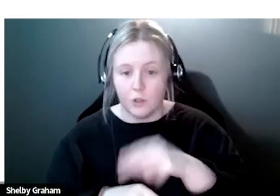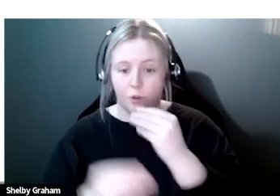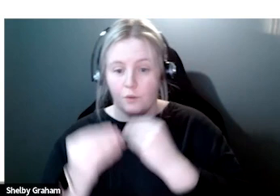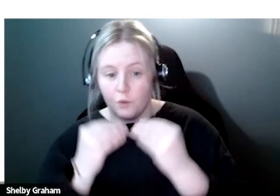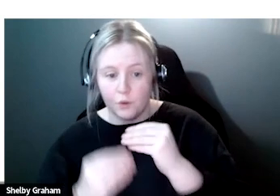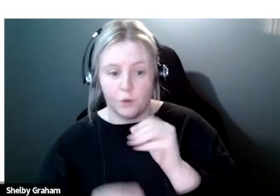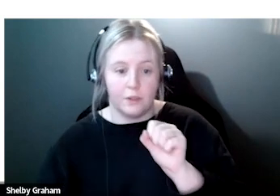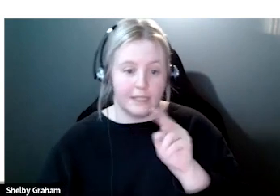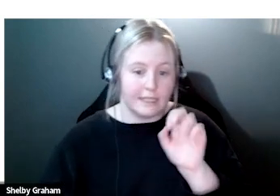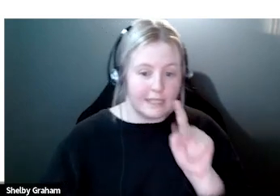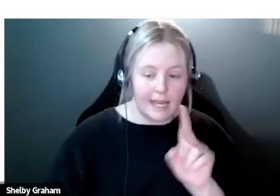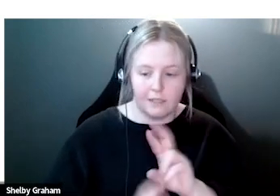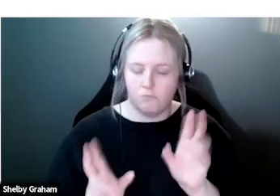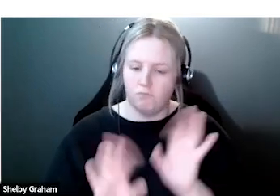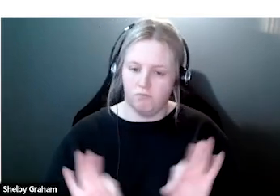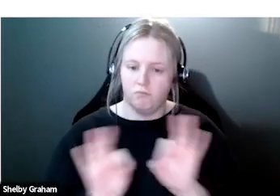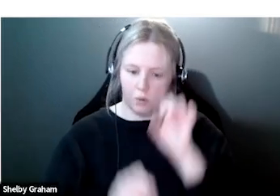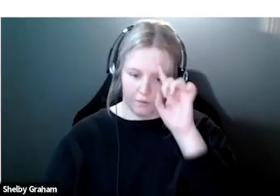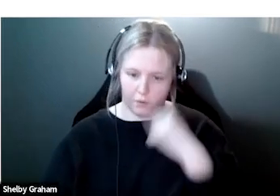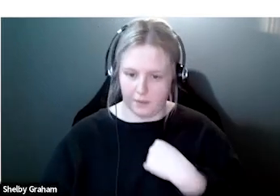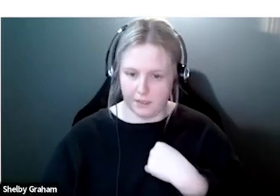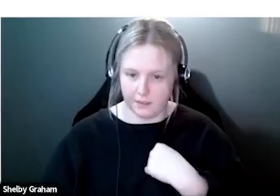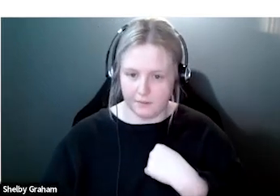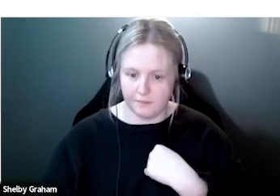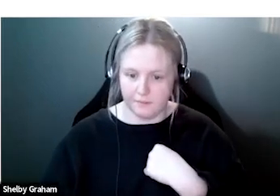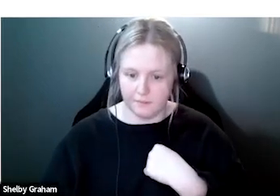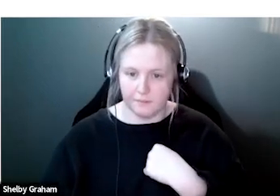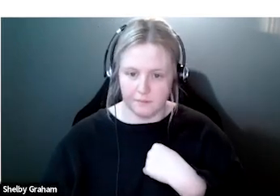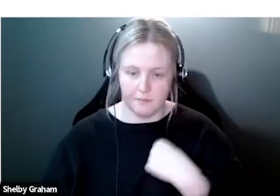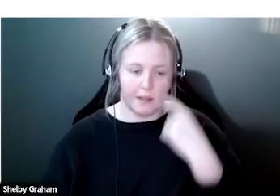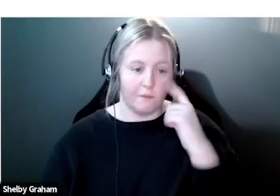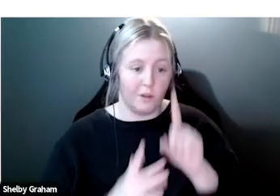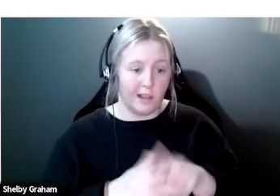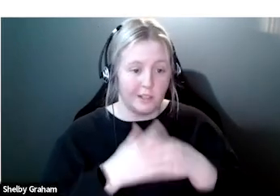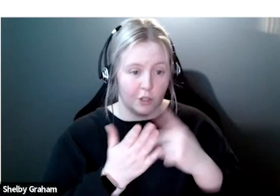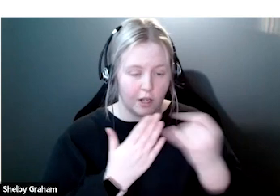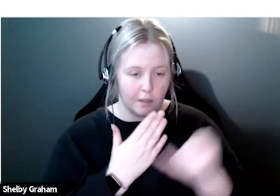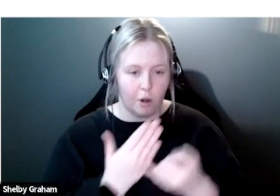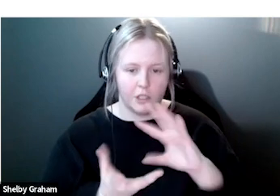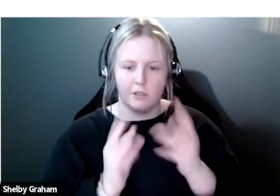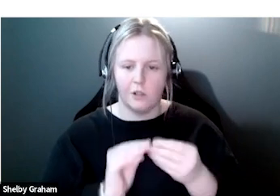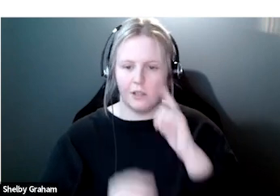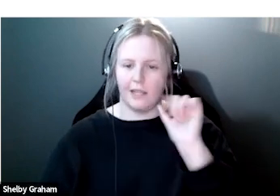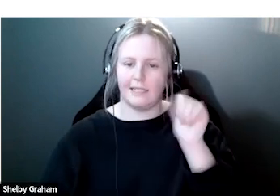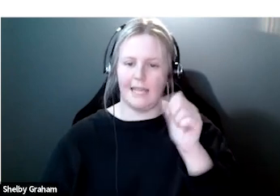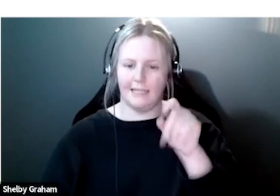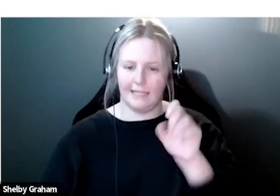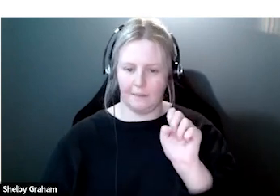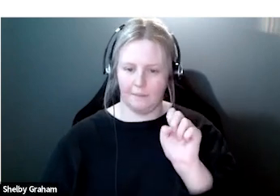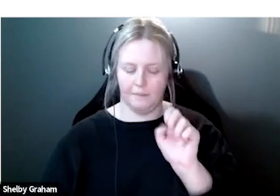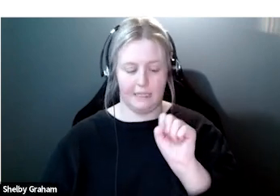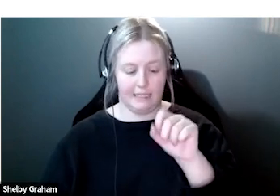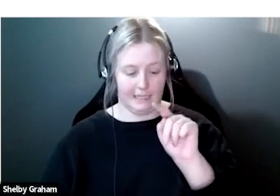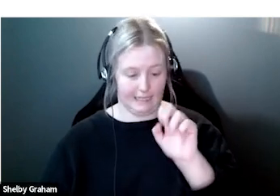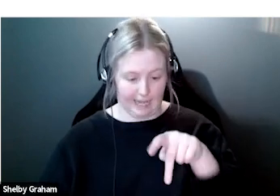very important. I think of everything like to start a project or to do a project, there's 10 steps, at least.